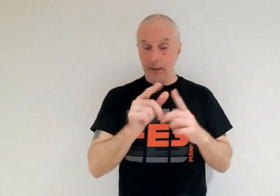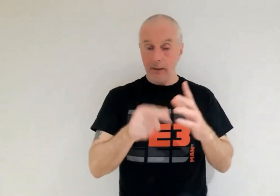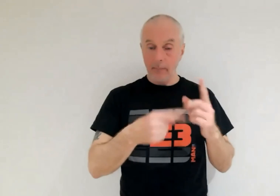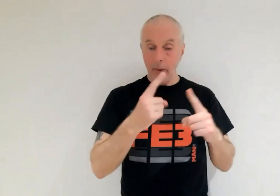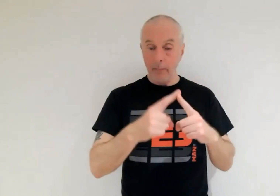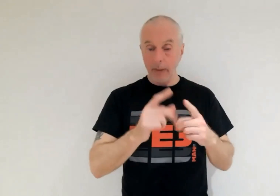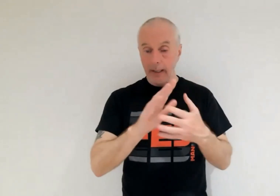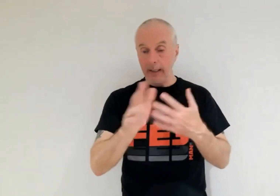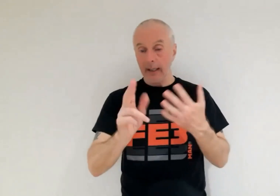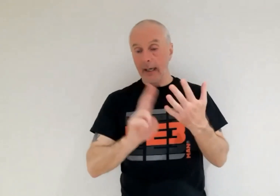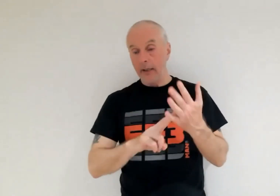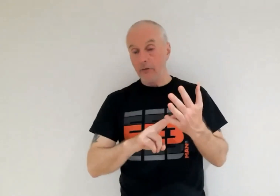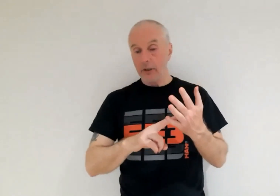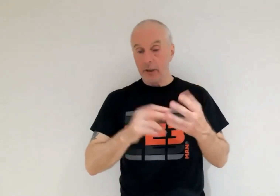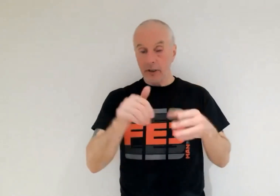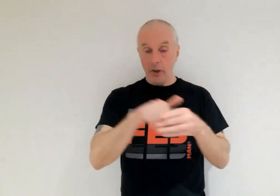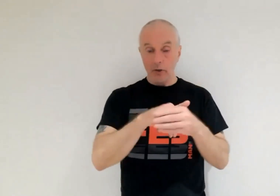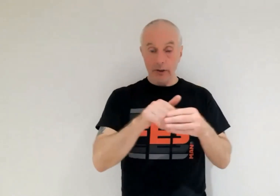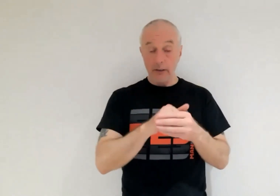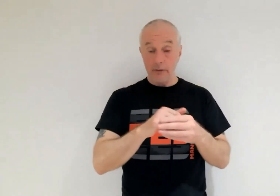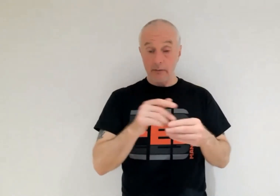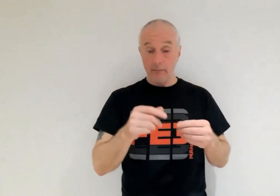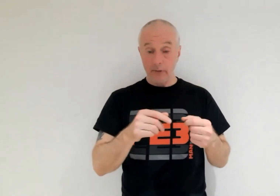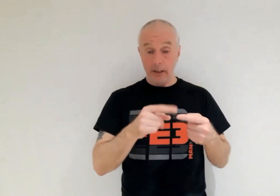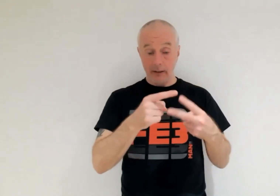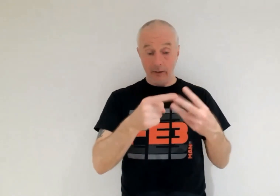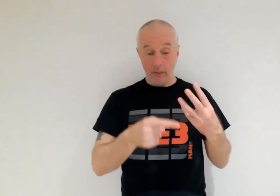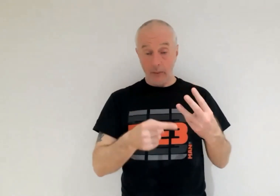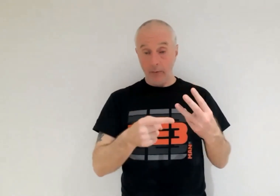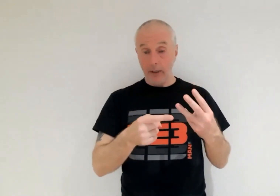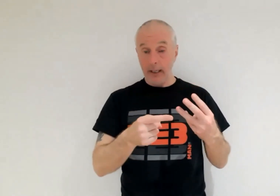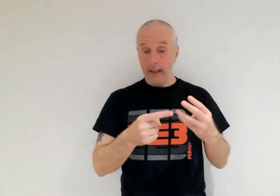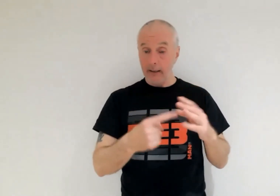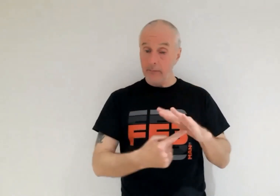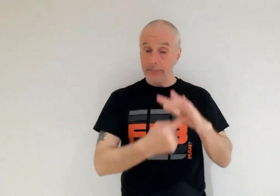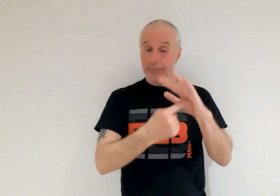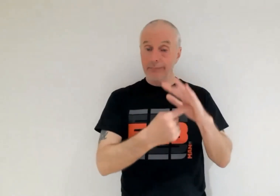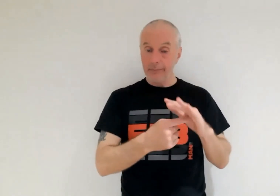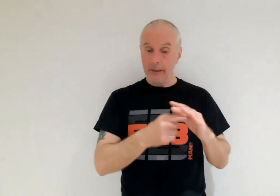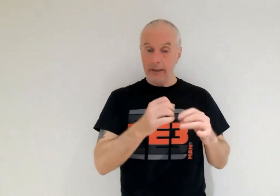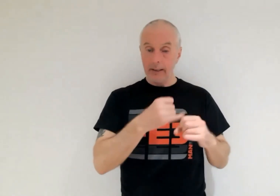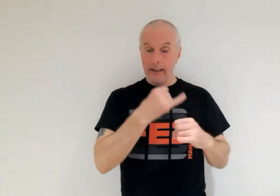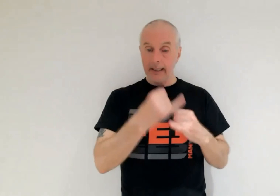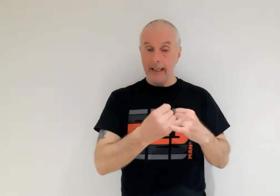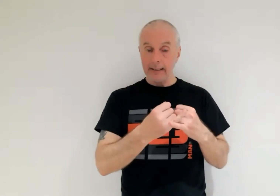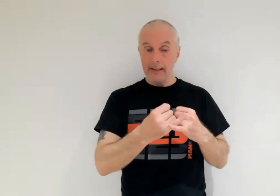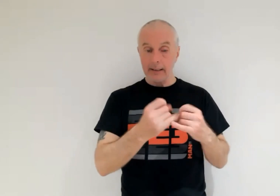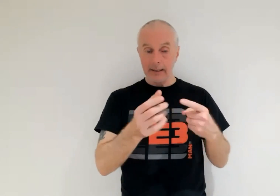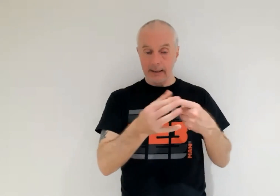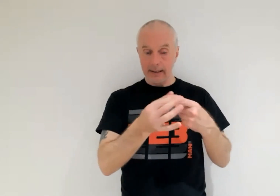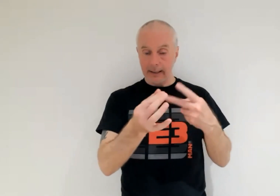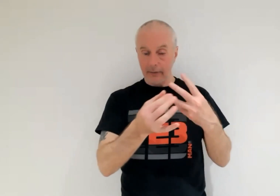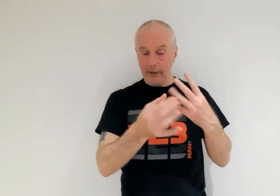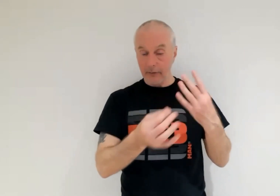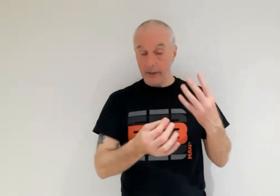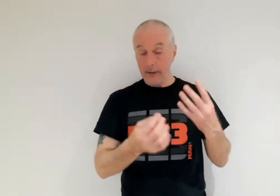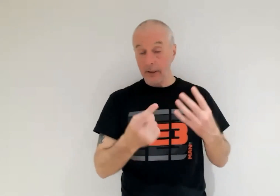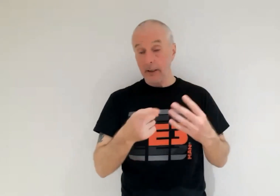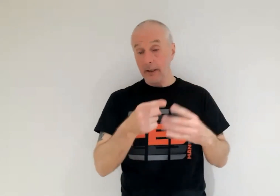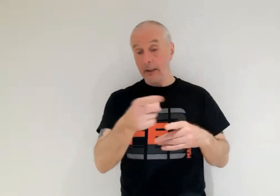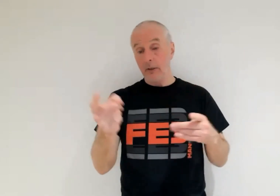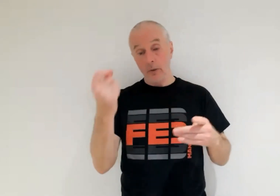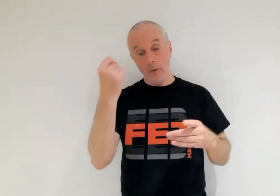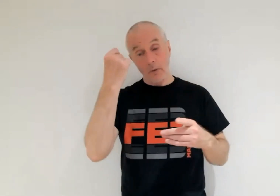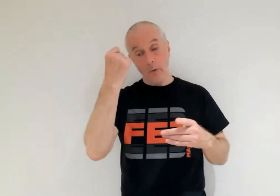hydrogen content. They're the kind of three critical gas characteristic parameters that you need to understand to